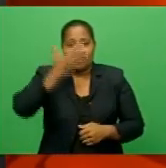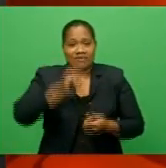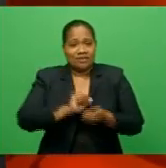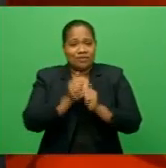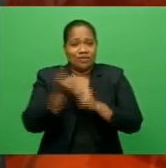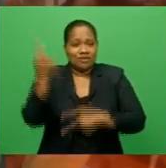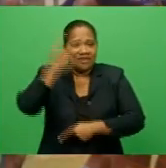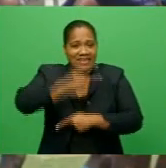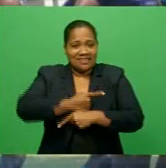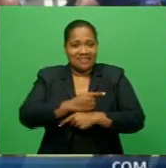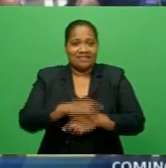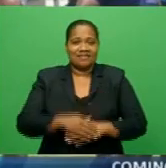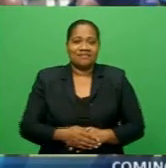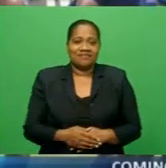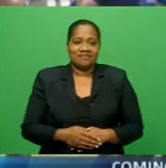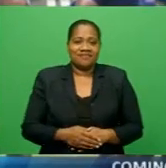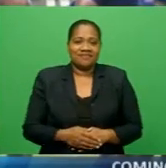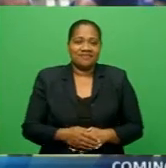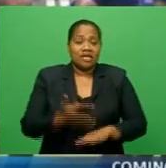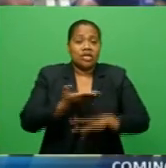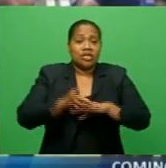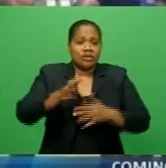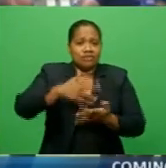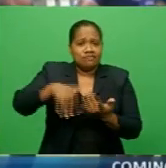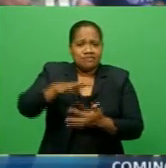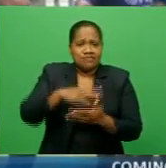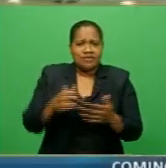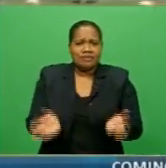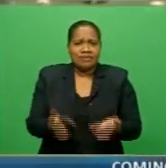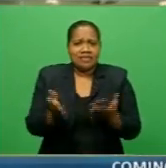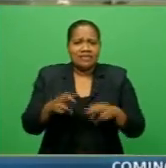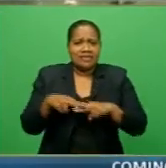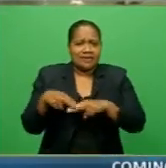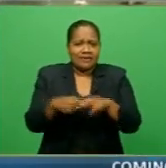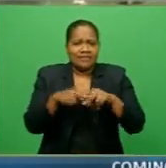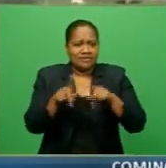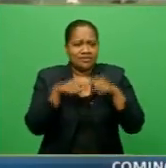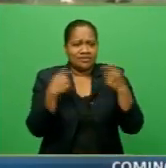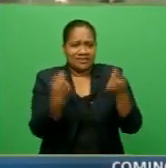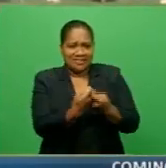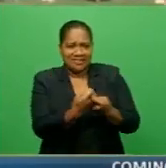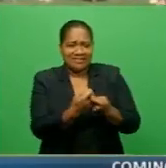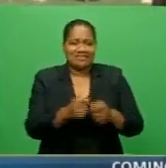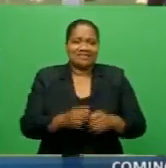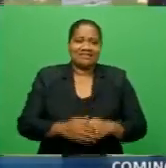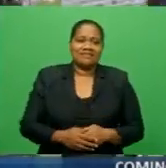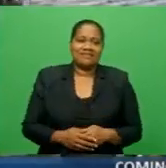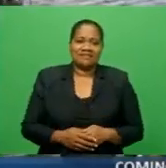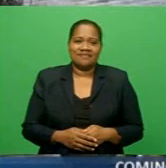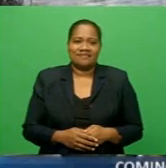sports tonight, new mix of players in Fiji's 7th squad,